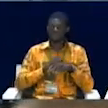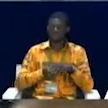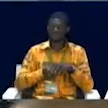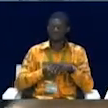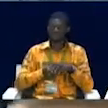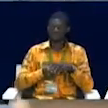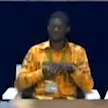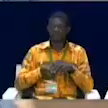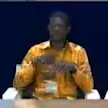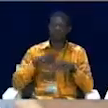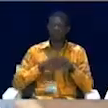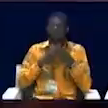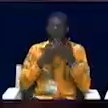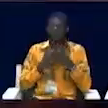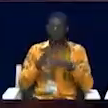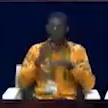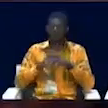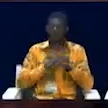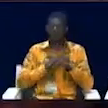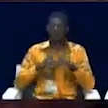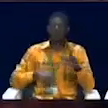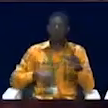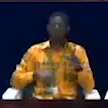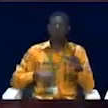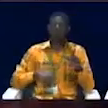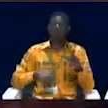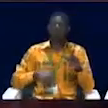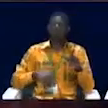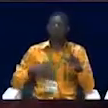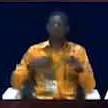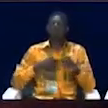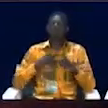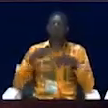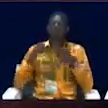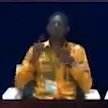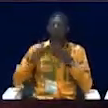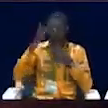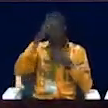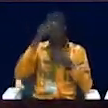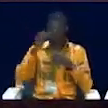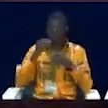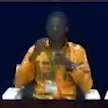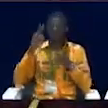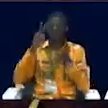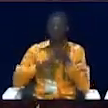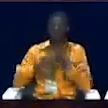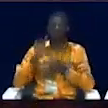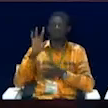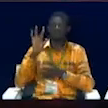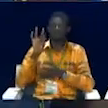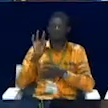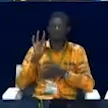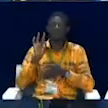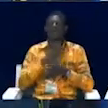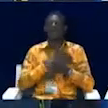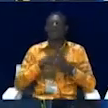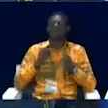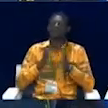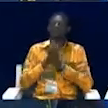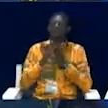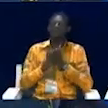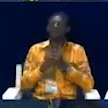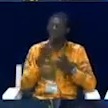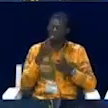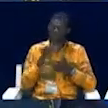been waiting upon the Lord. We wrote to Daligio 2008, He replied us personally